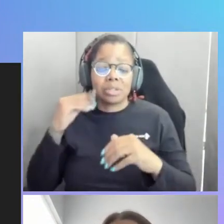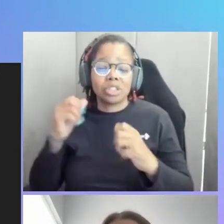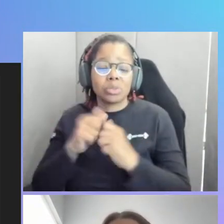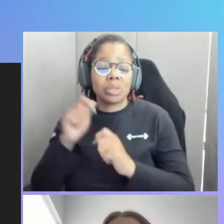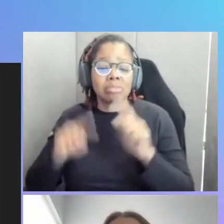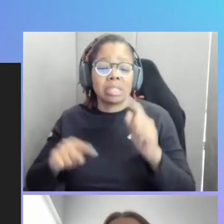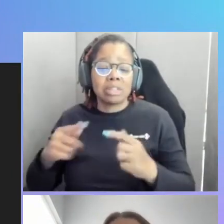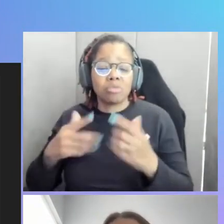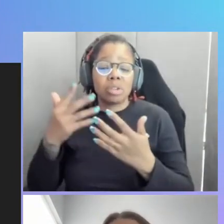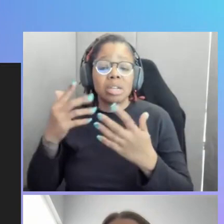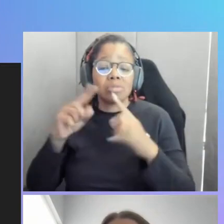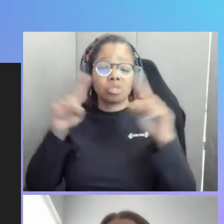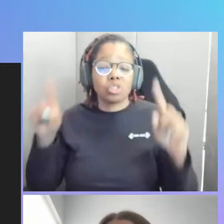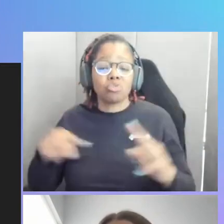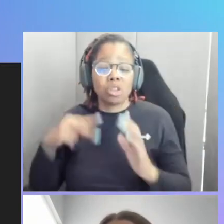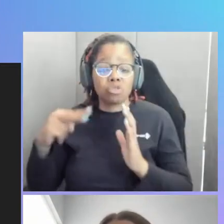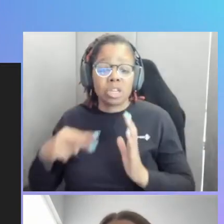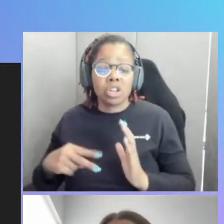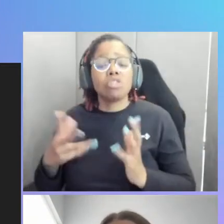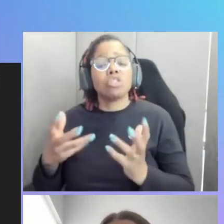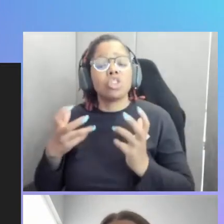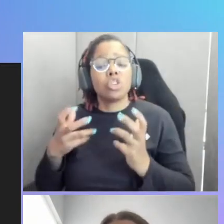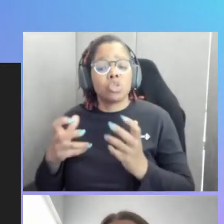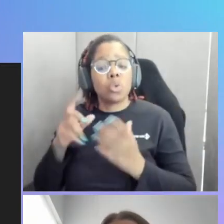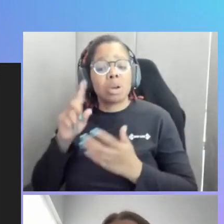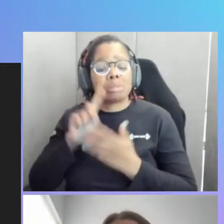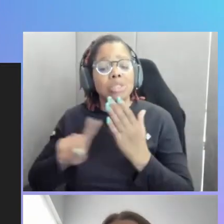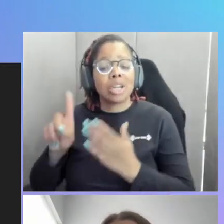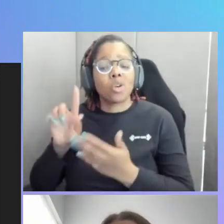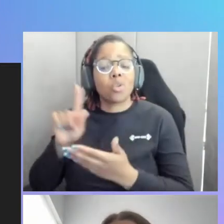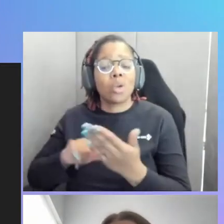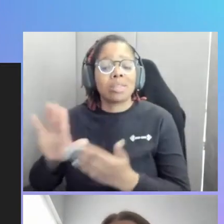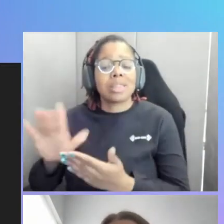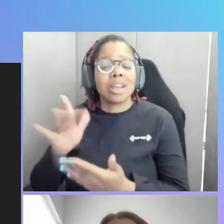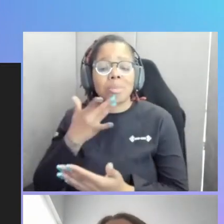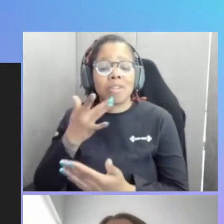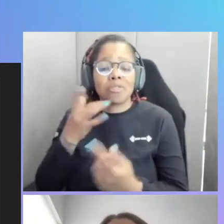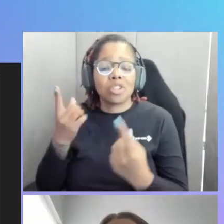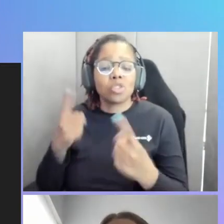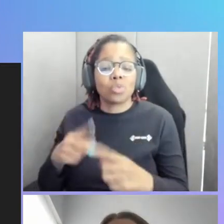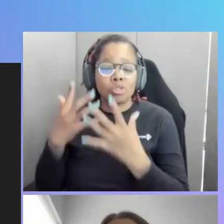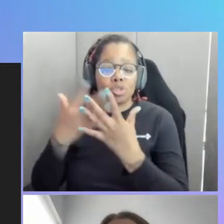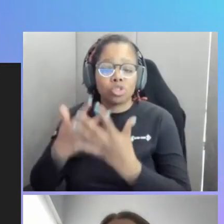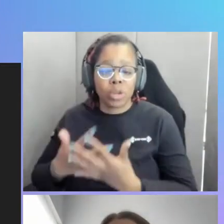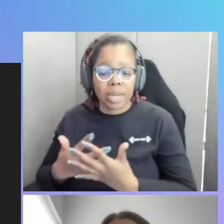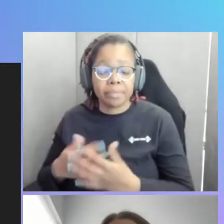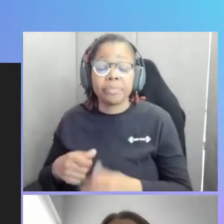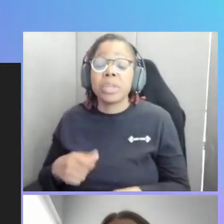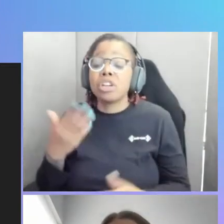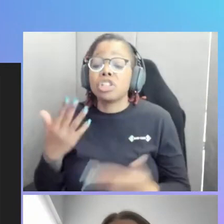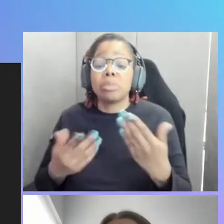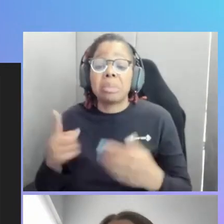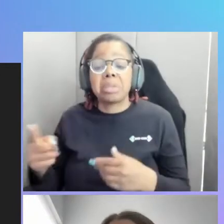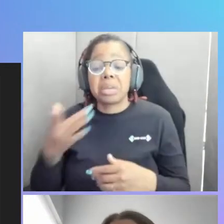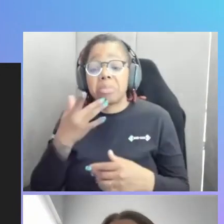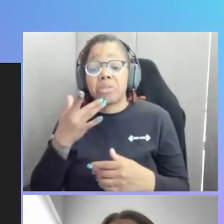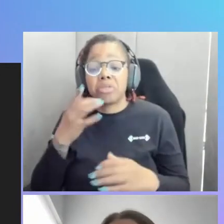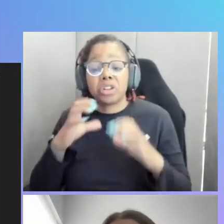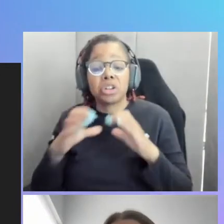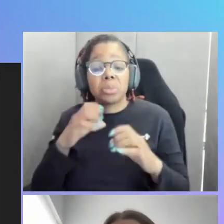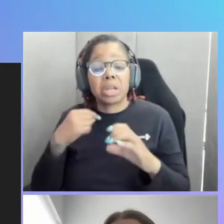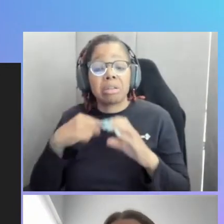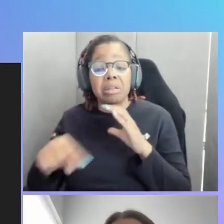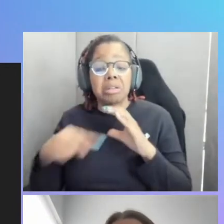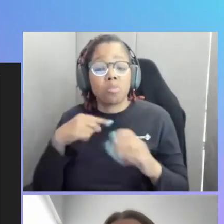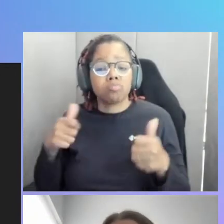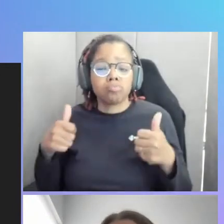screen readers. So you're definitely going to want to capture their preferences in your initial screener. So they might prefer to communicate over email and be